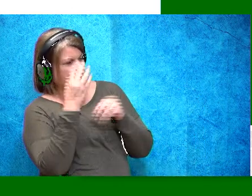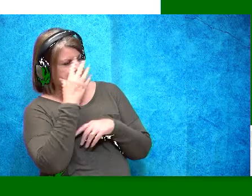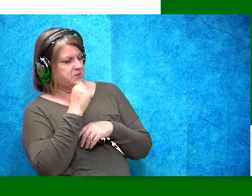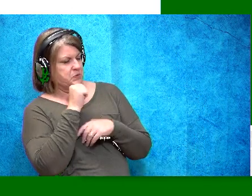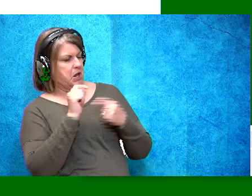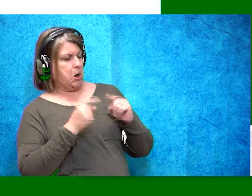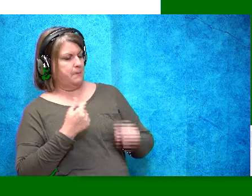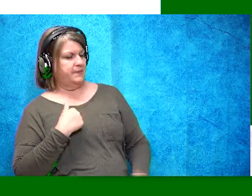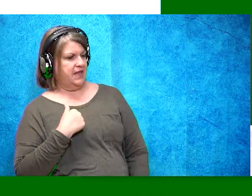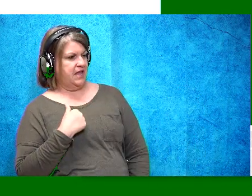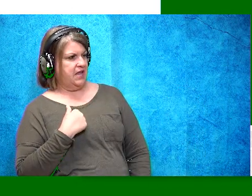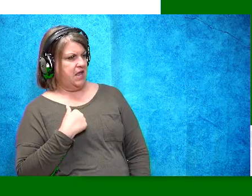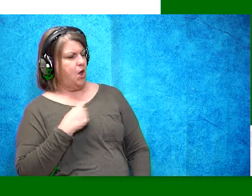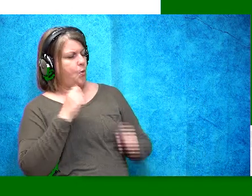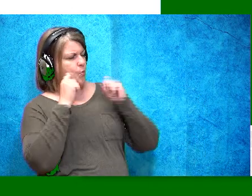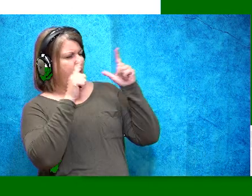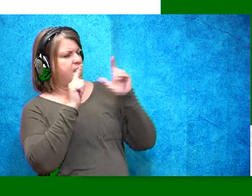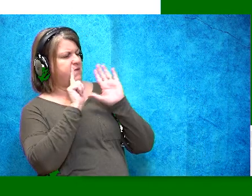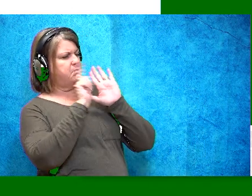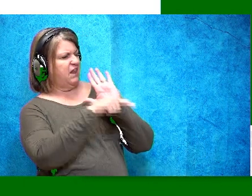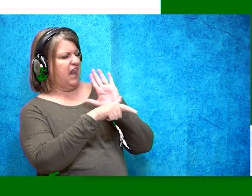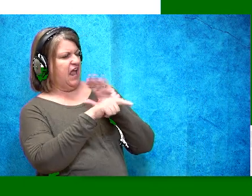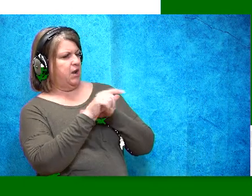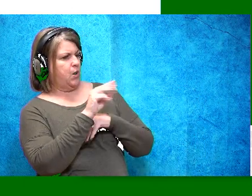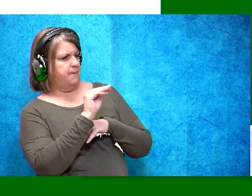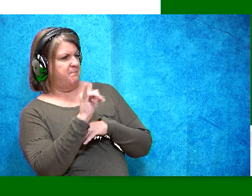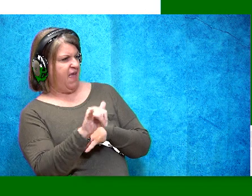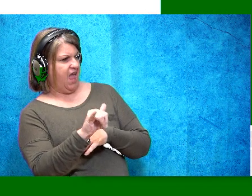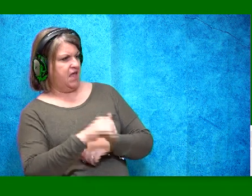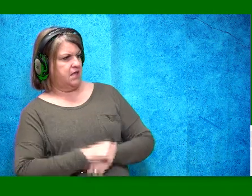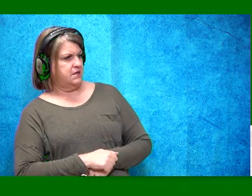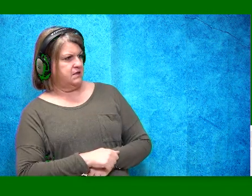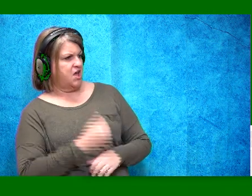up 1/2 May. Good night, Frog.